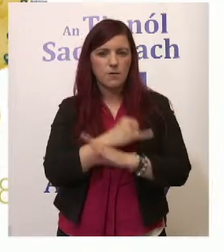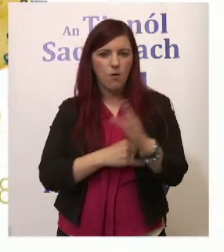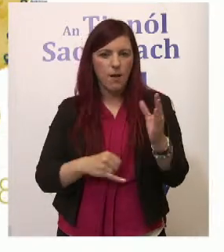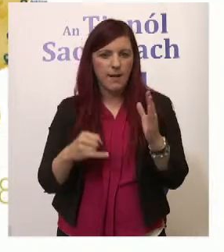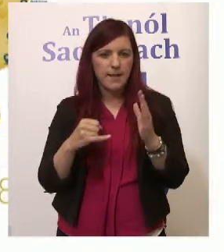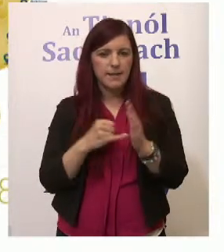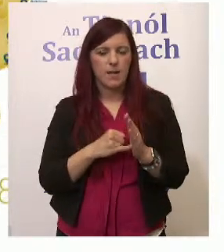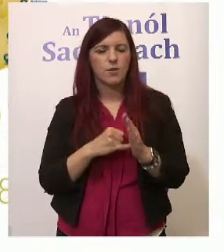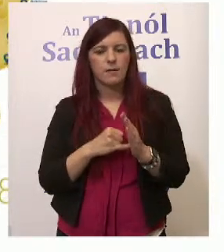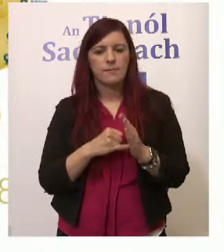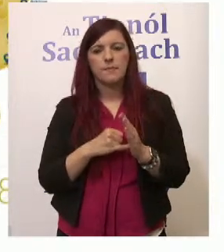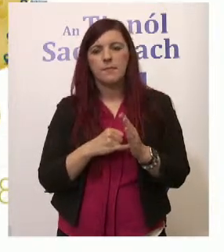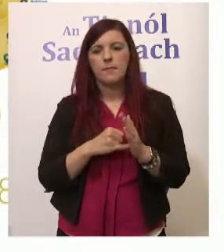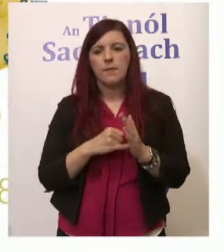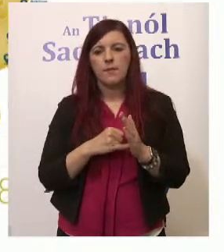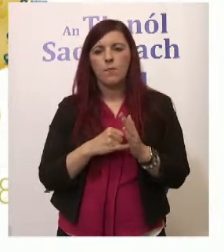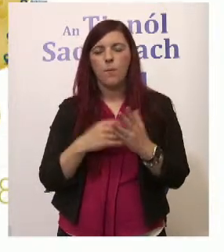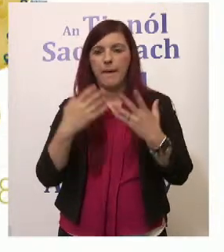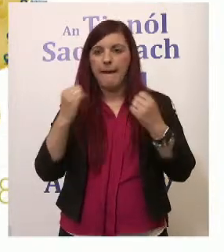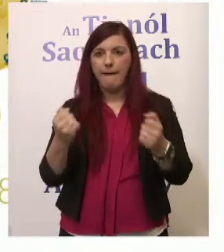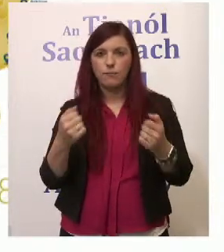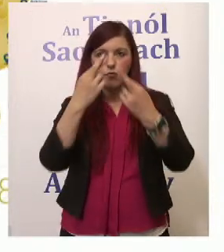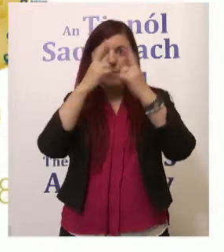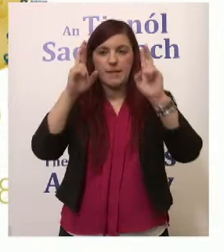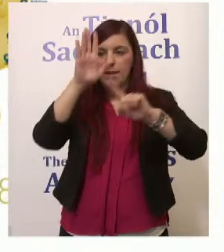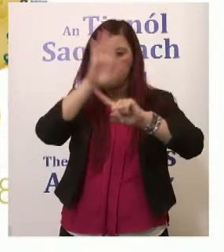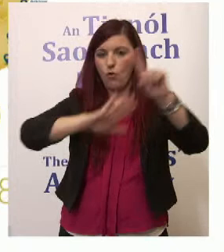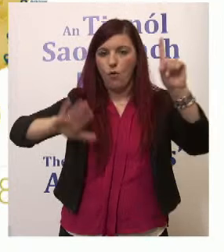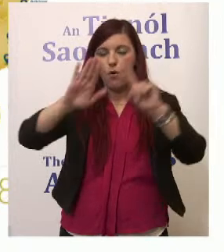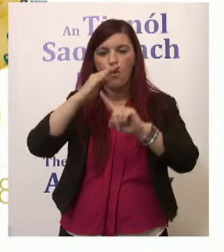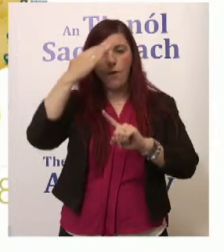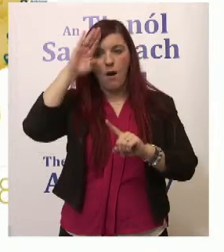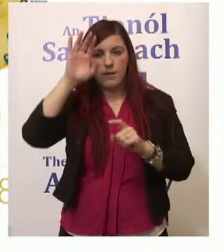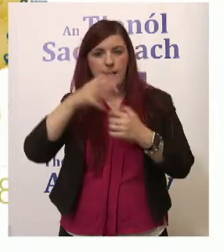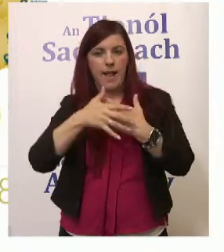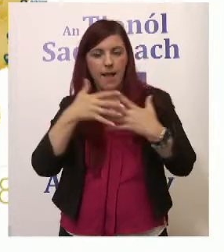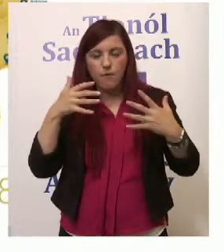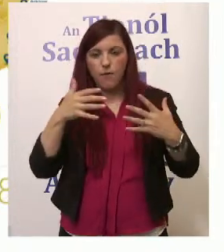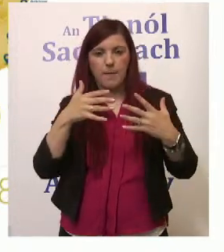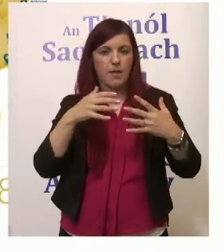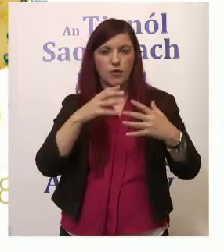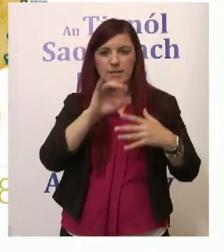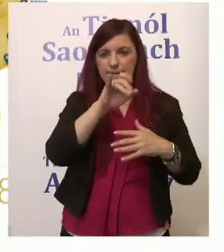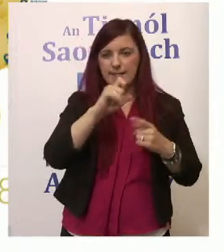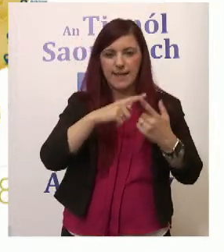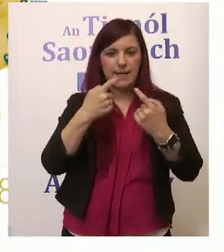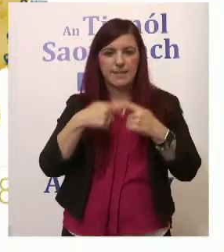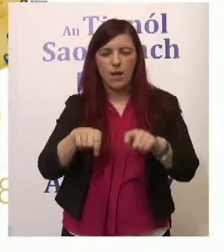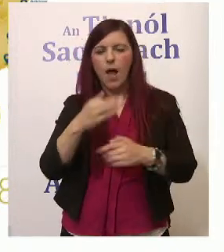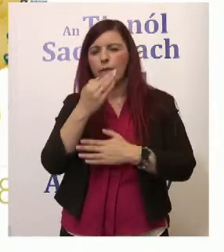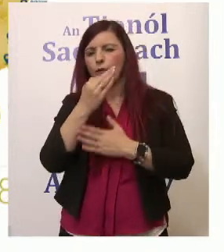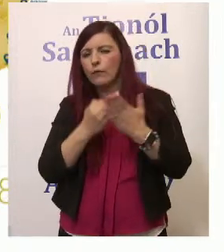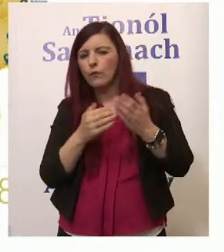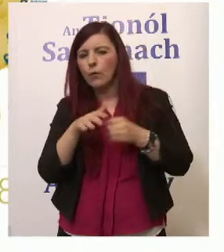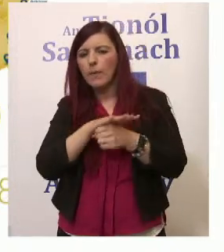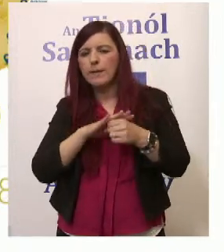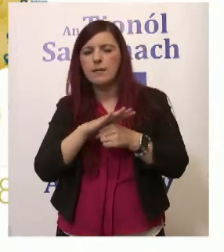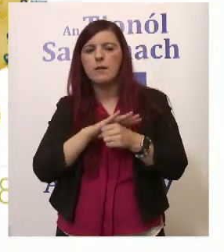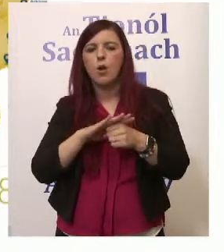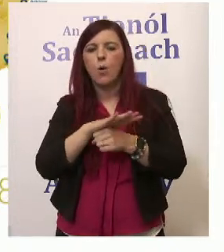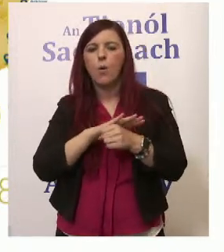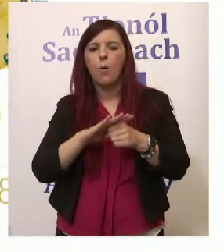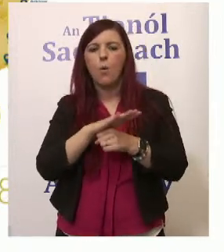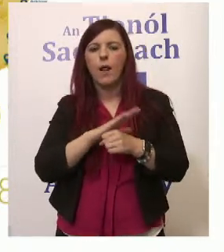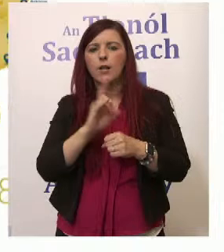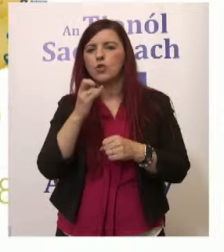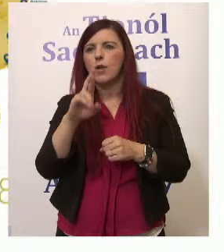that spans the business community throughout the island and is in every single major city and town, With a couple of exceptions, our local chambers map onto